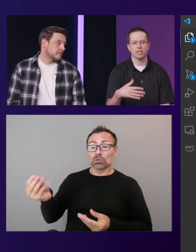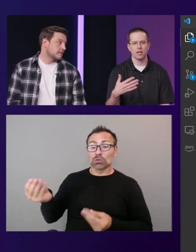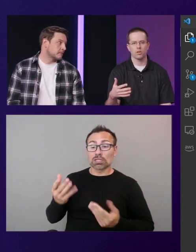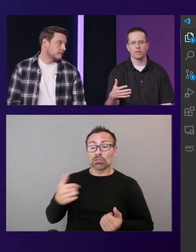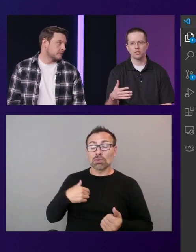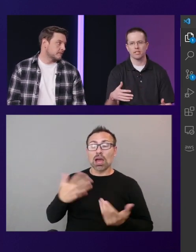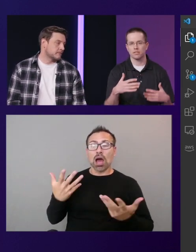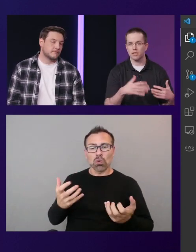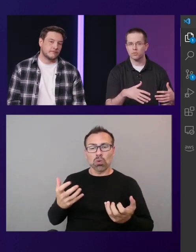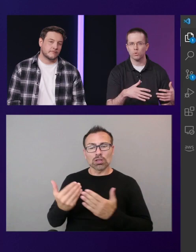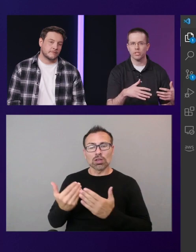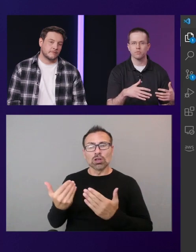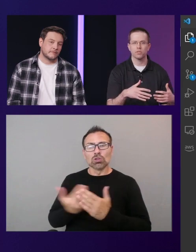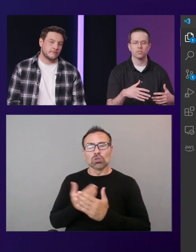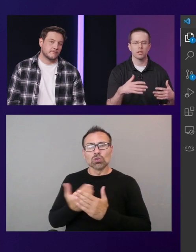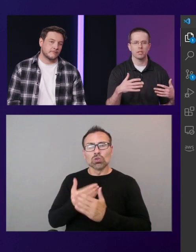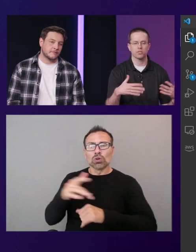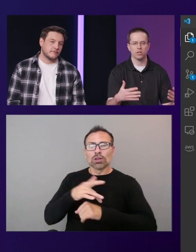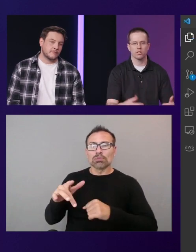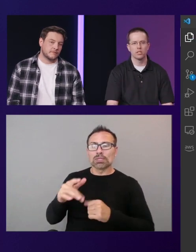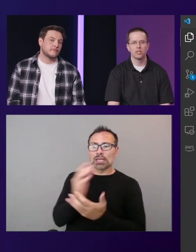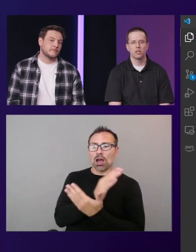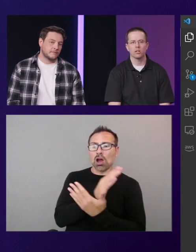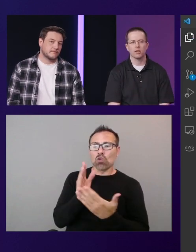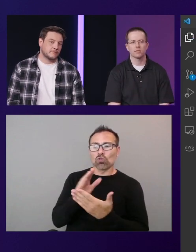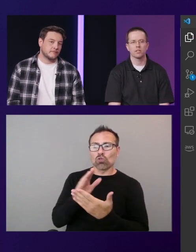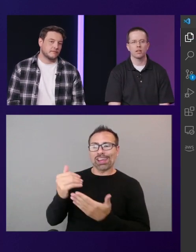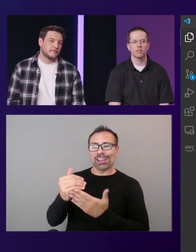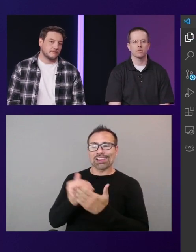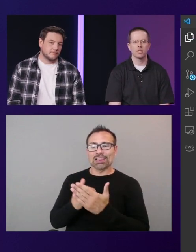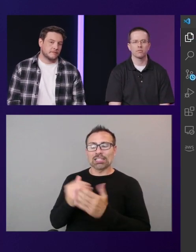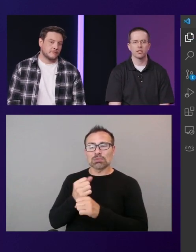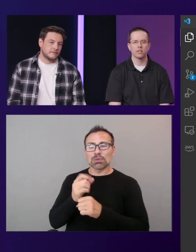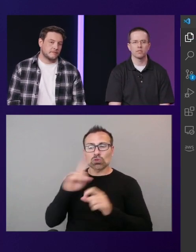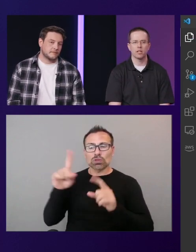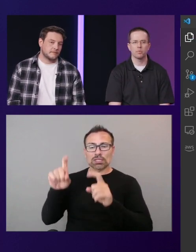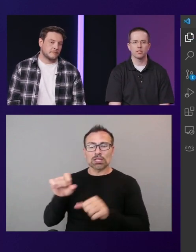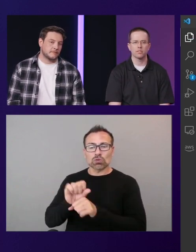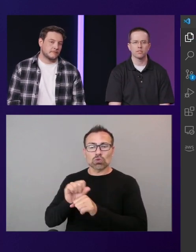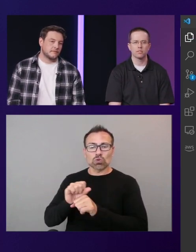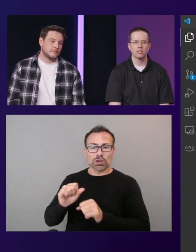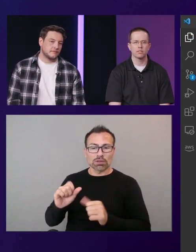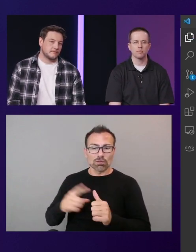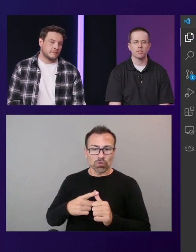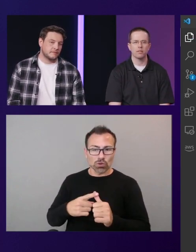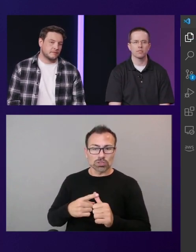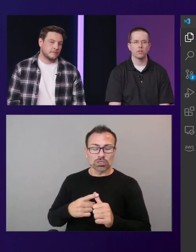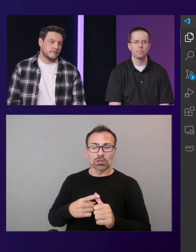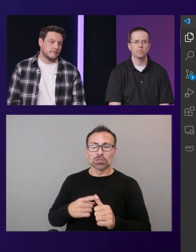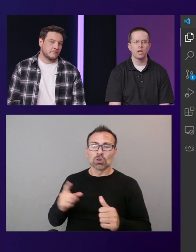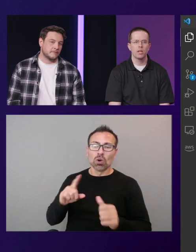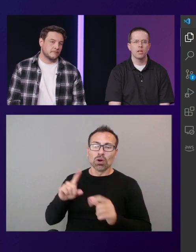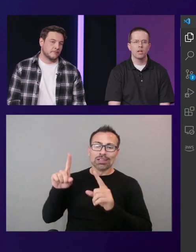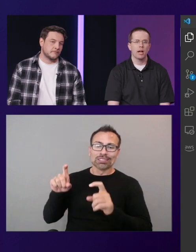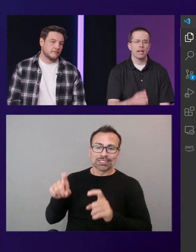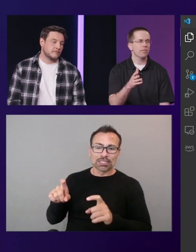because again, I want to make sure I get the test working first, and I make sure our test philosophy here of developing this is kept sound. So The test philosophy